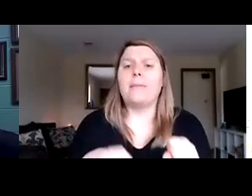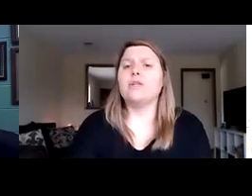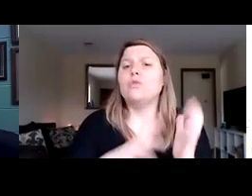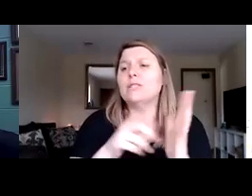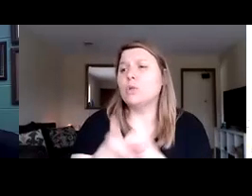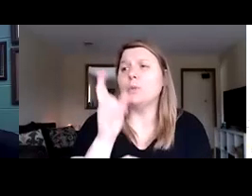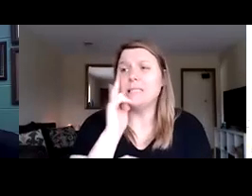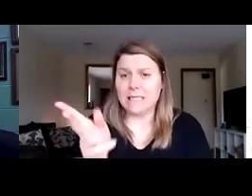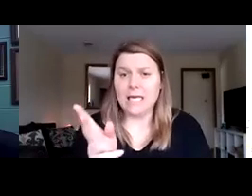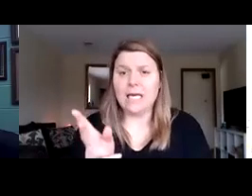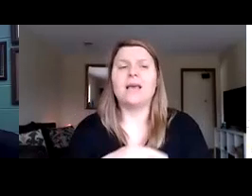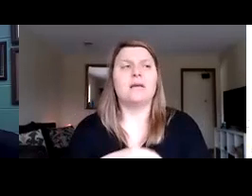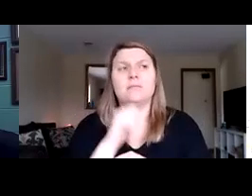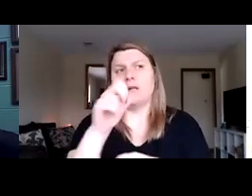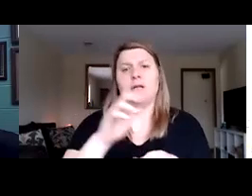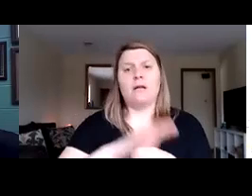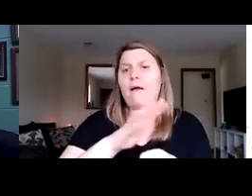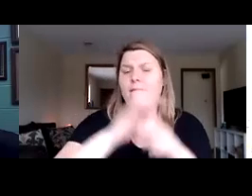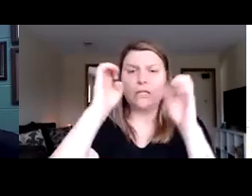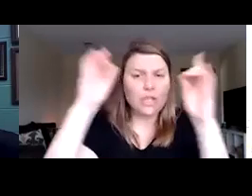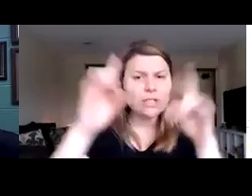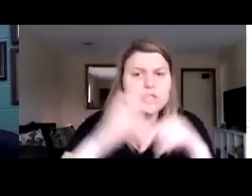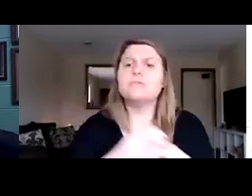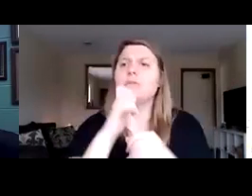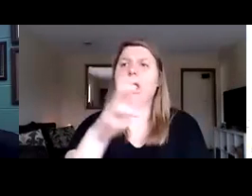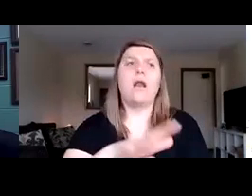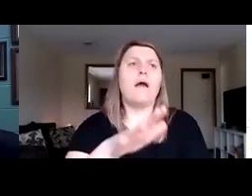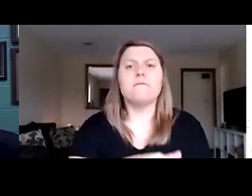see a lack of education, a lack of